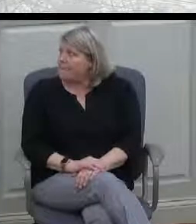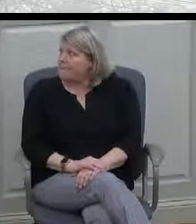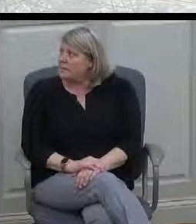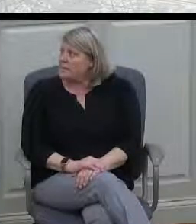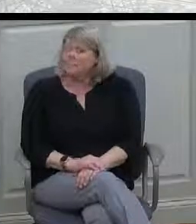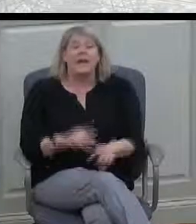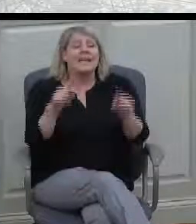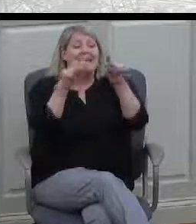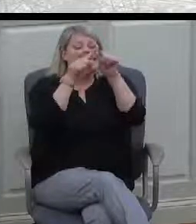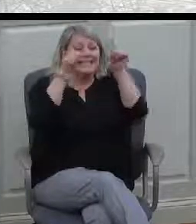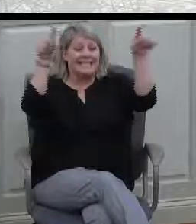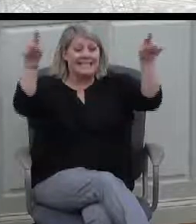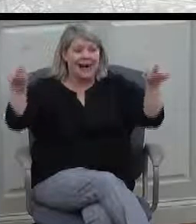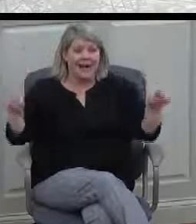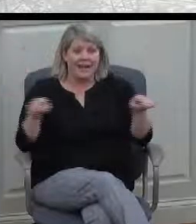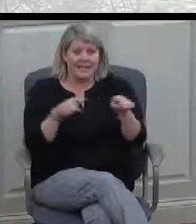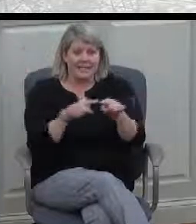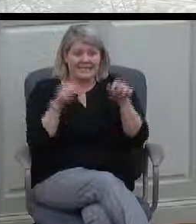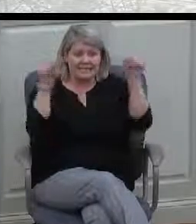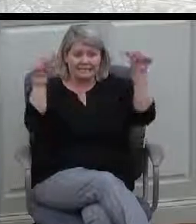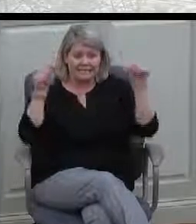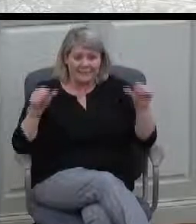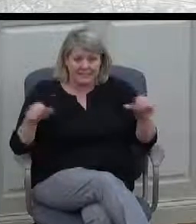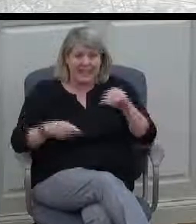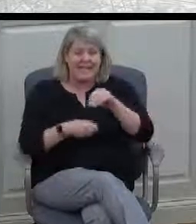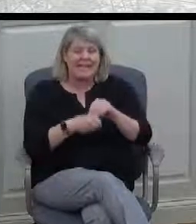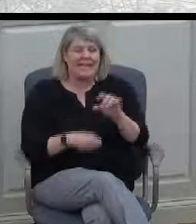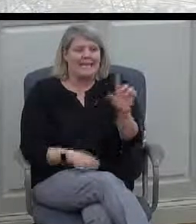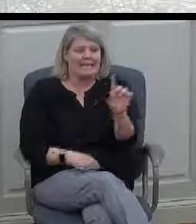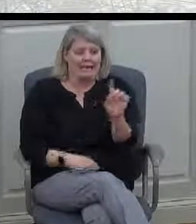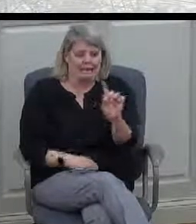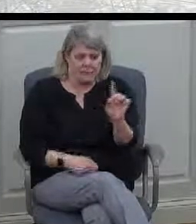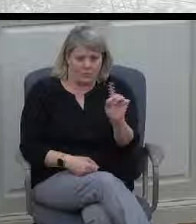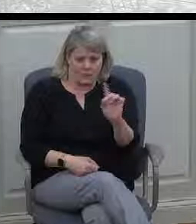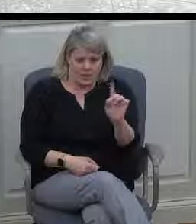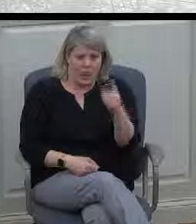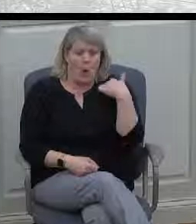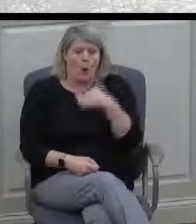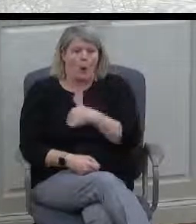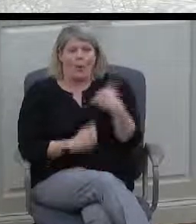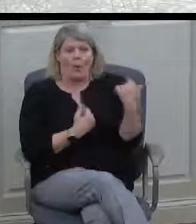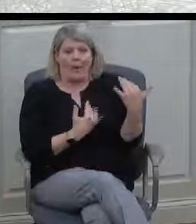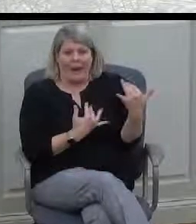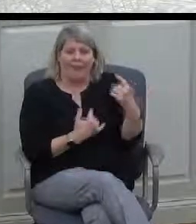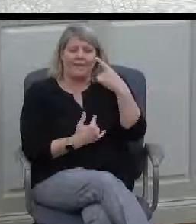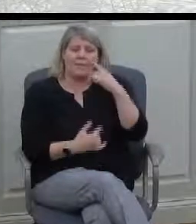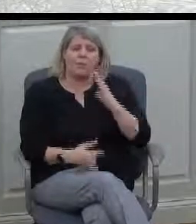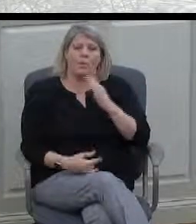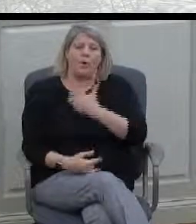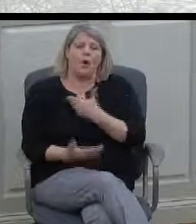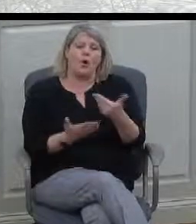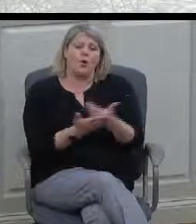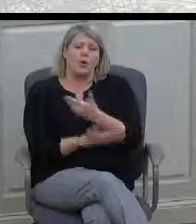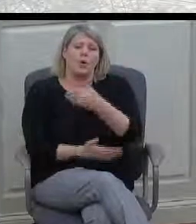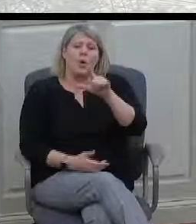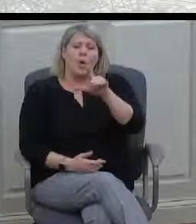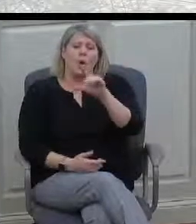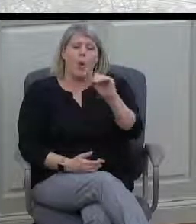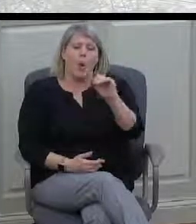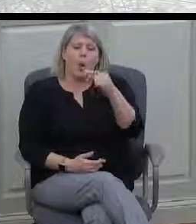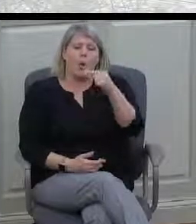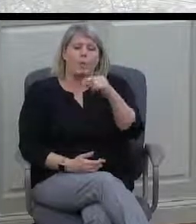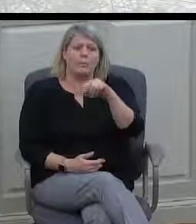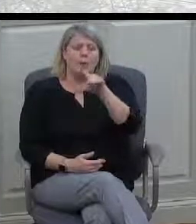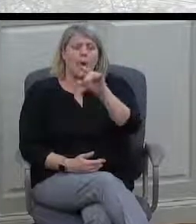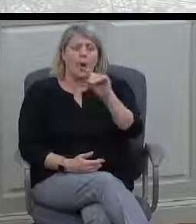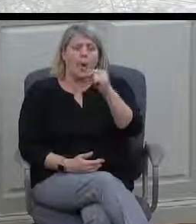Wayfinding signage. One of the things I was waiting on was this new city logo, so we can kind of look at implementing that into the design and see how